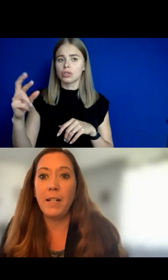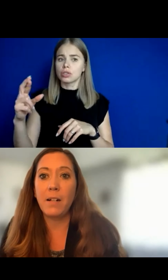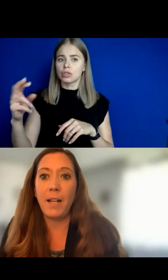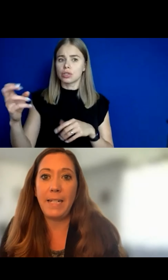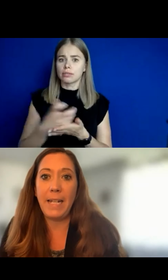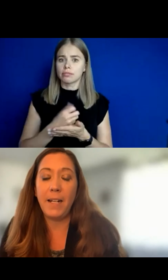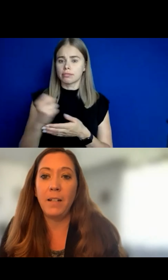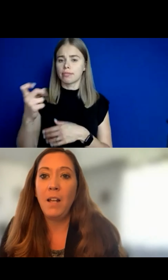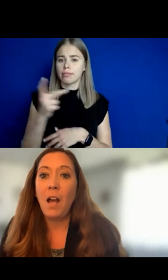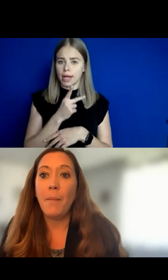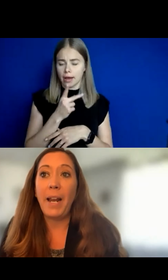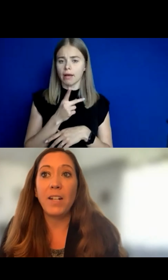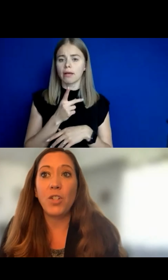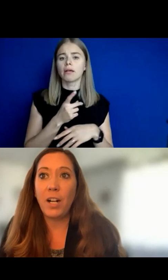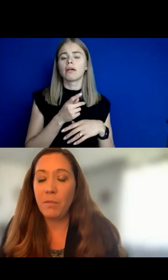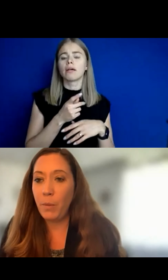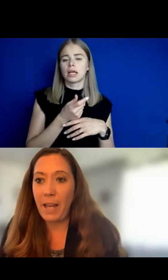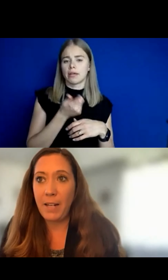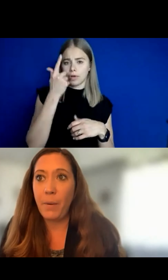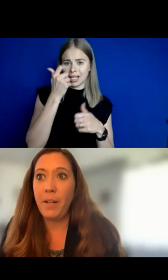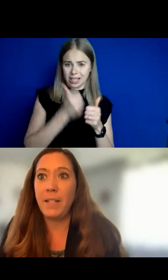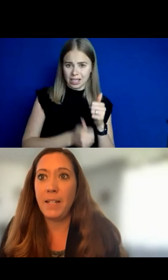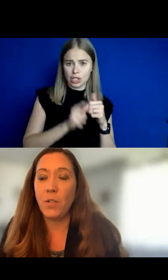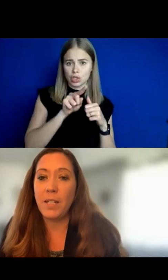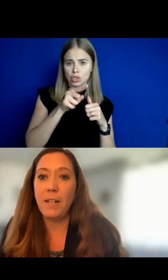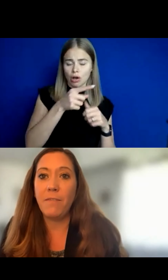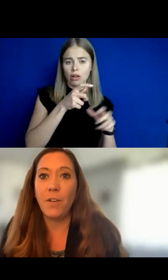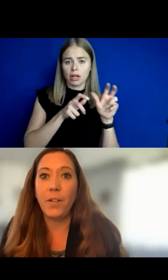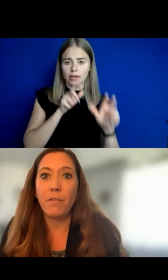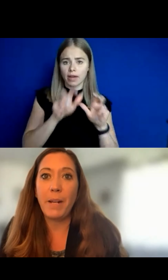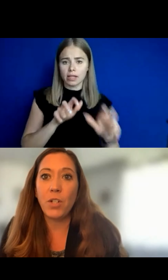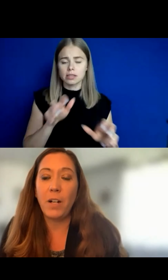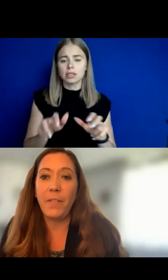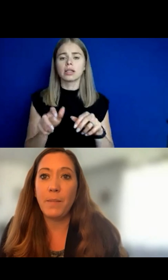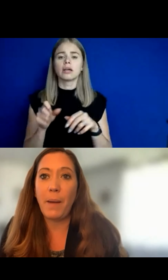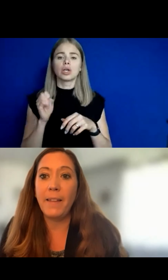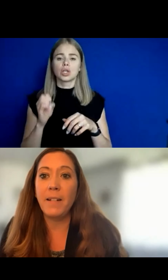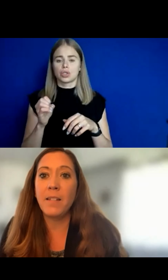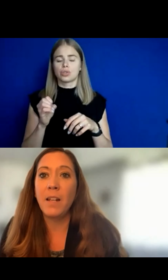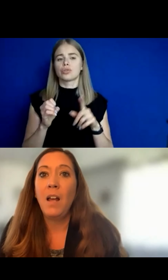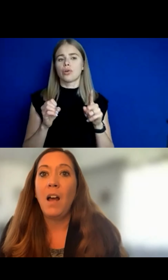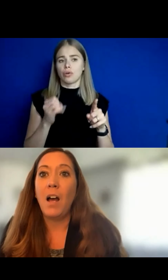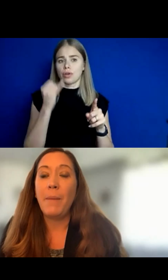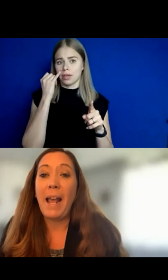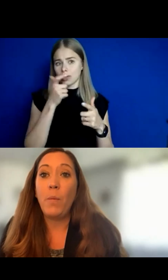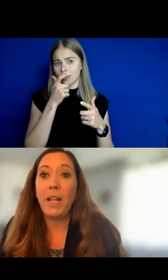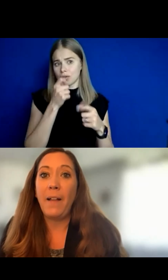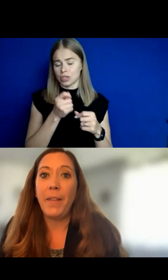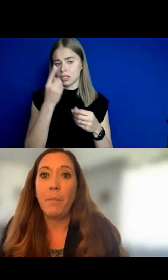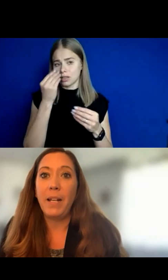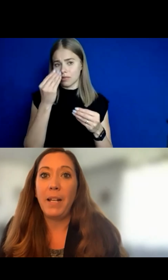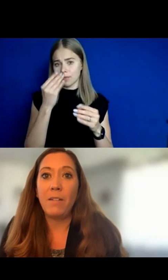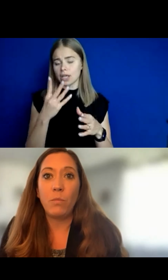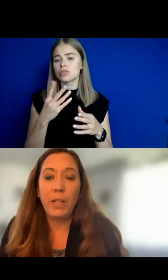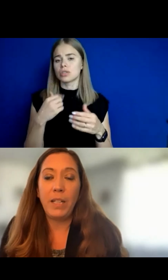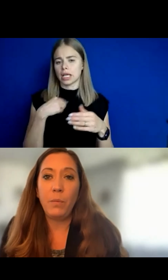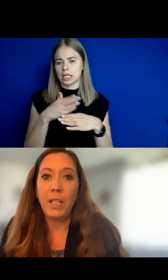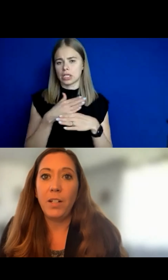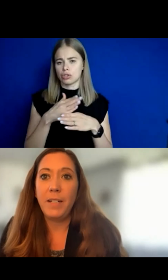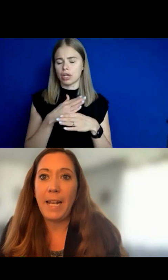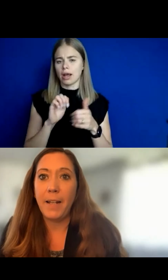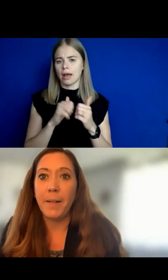really clear-cut data. And I can share with anyone that's interested further information on these pilots. And how we got there. But again,